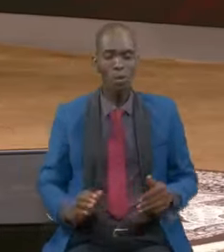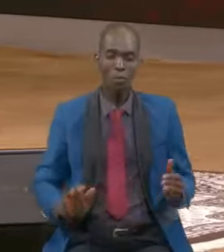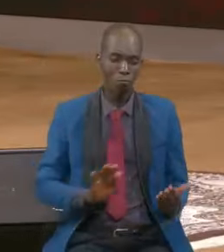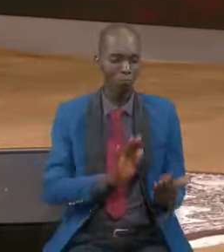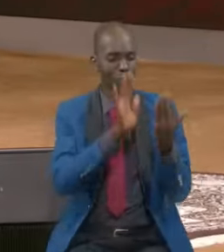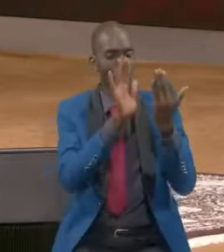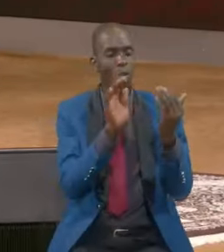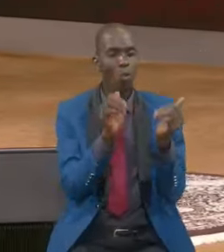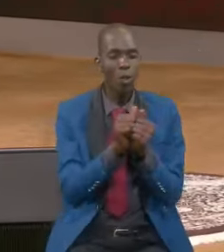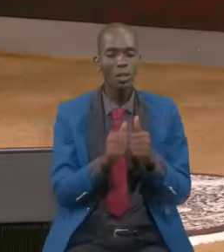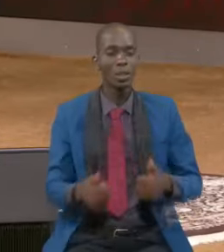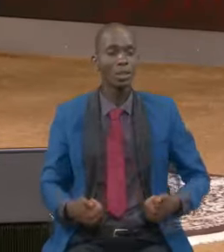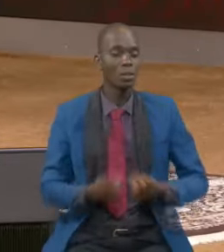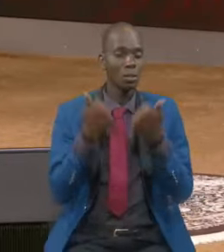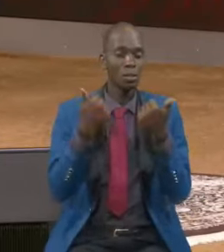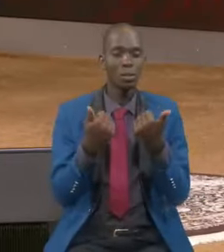times. The